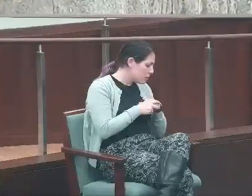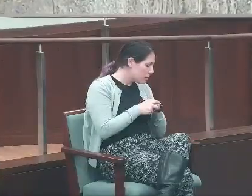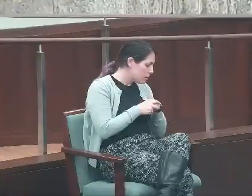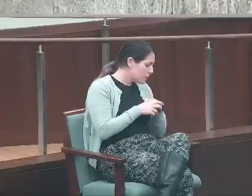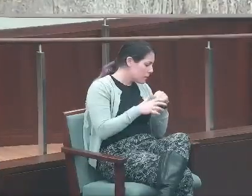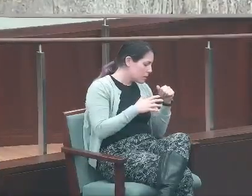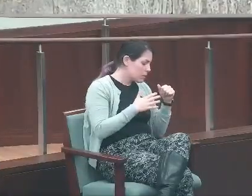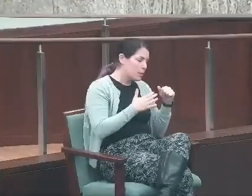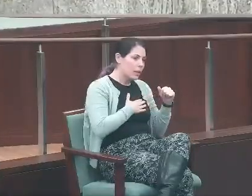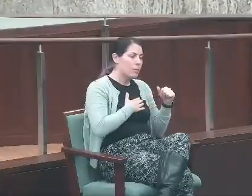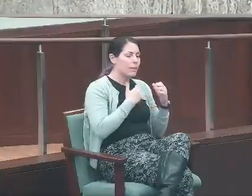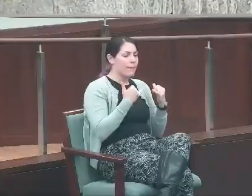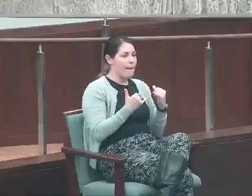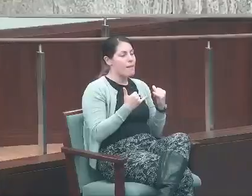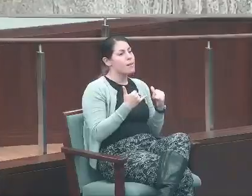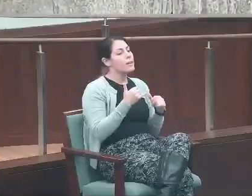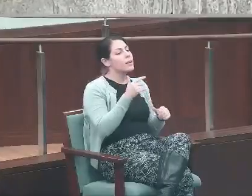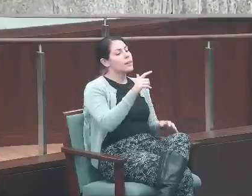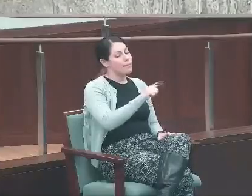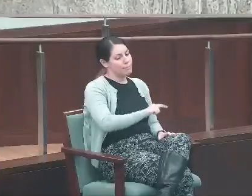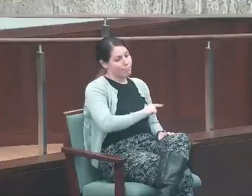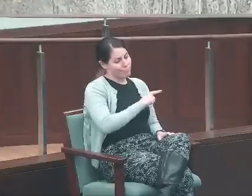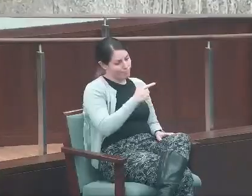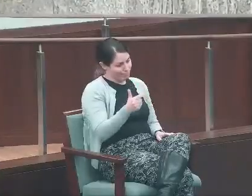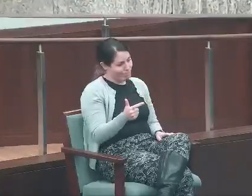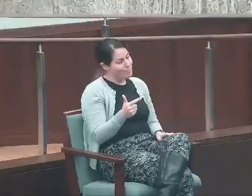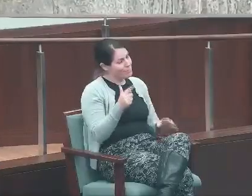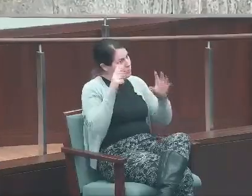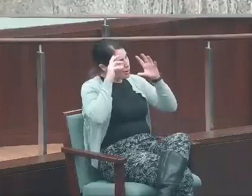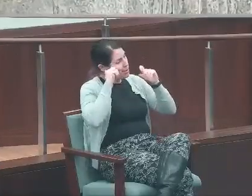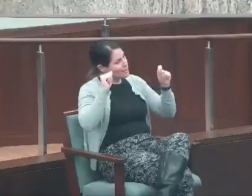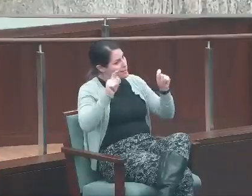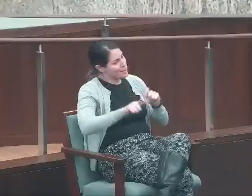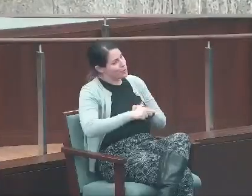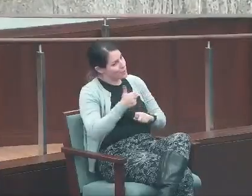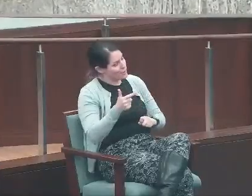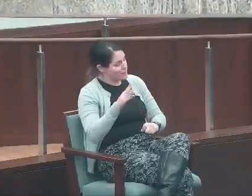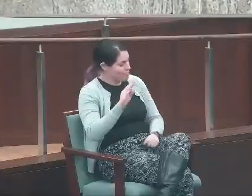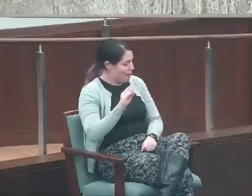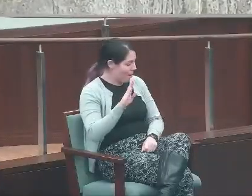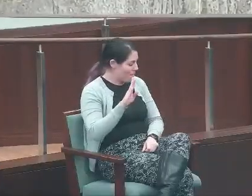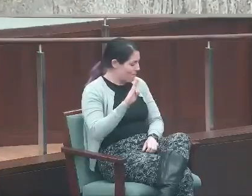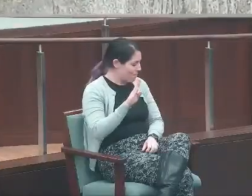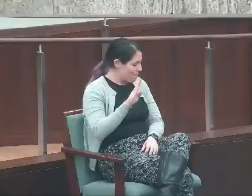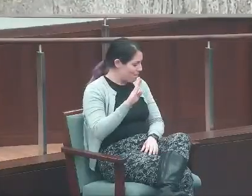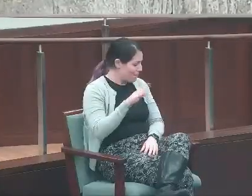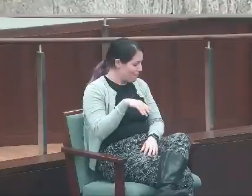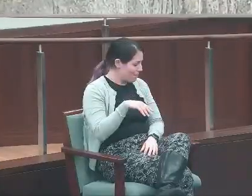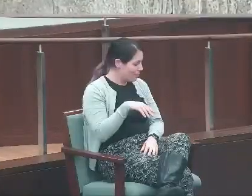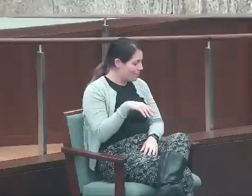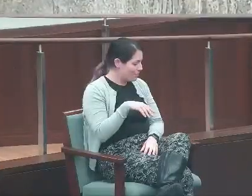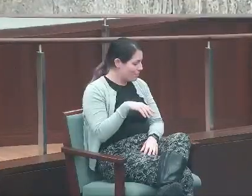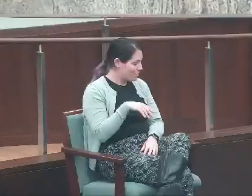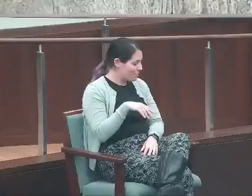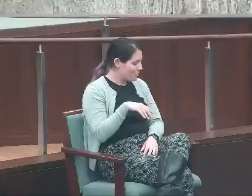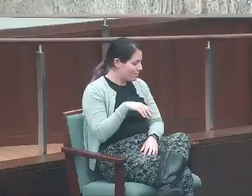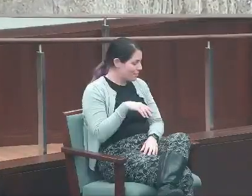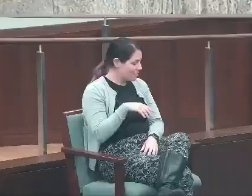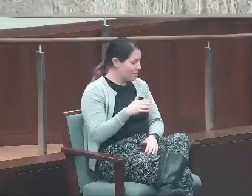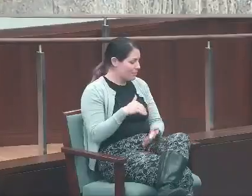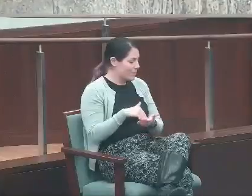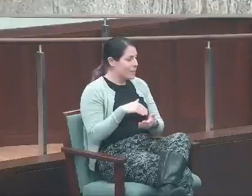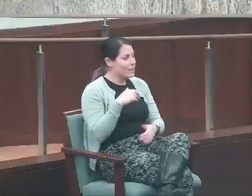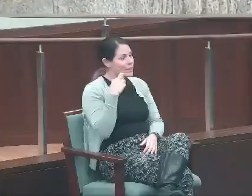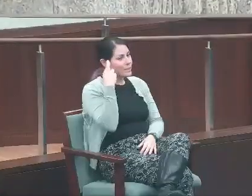have been able to pass on the presidency to Bob Budoff, who you'll hear from again. And I realize it's